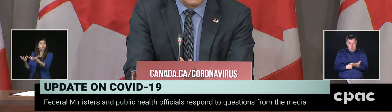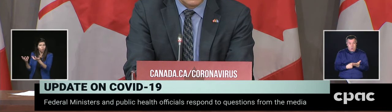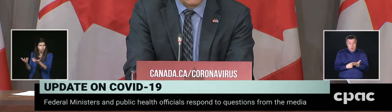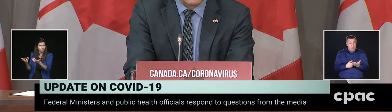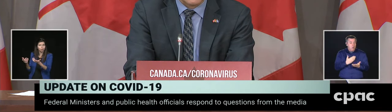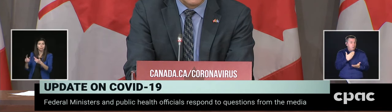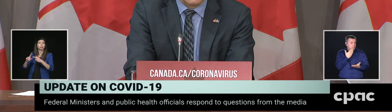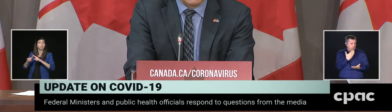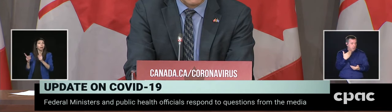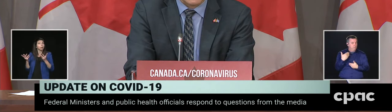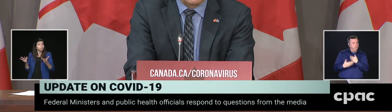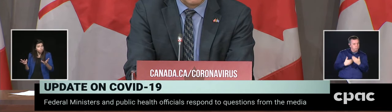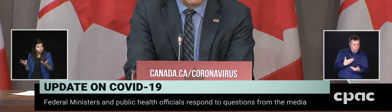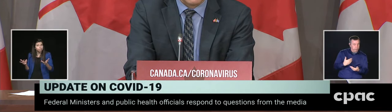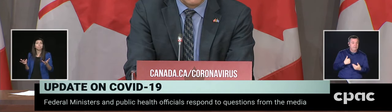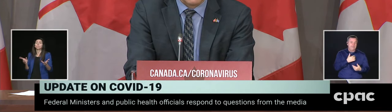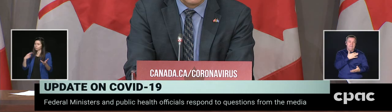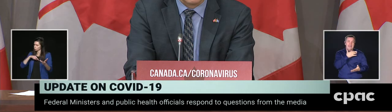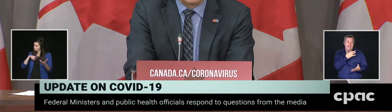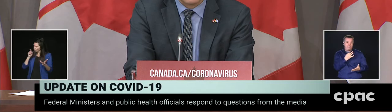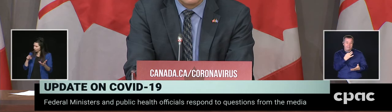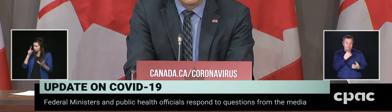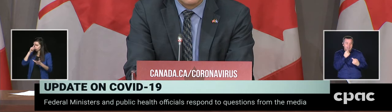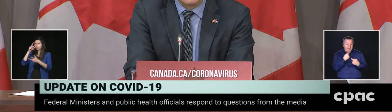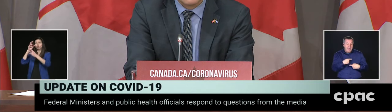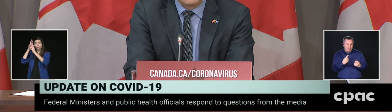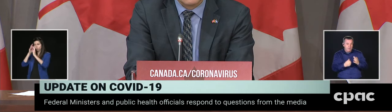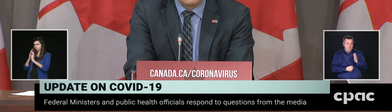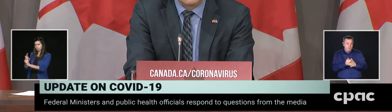hâte d'annoncer davantage de précisions là-dessus.